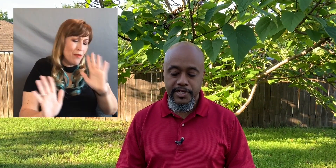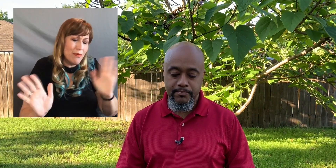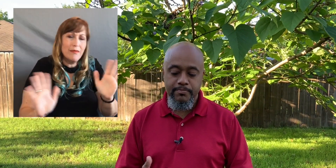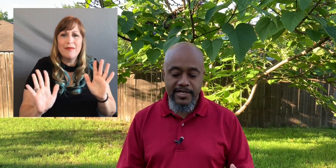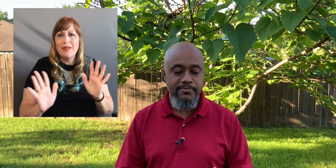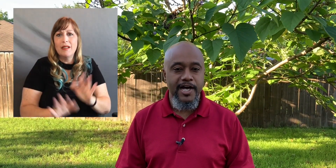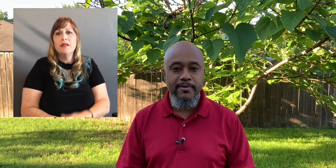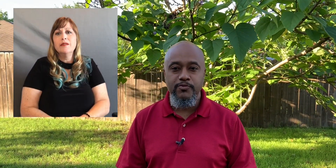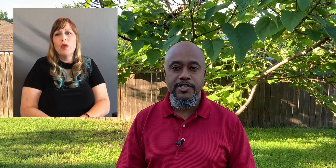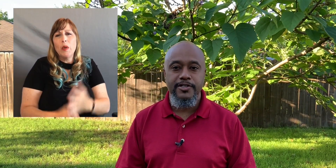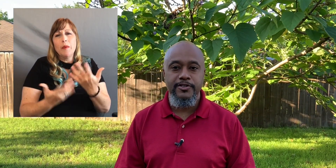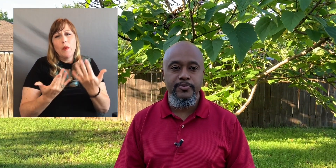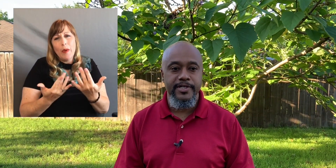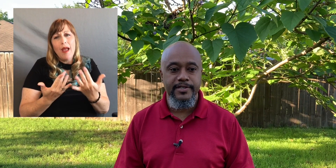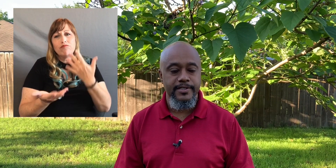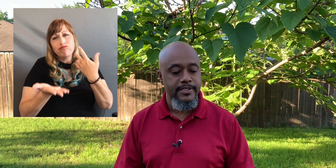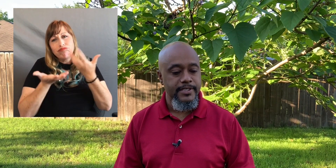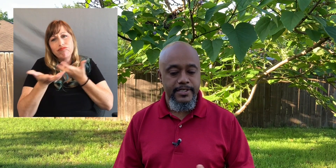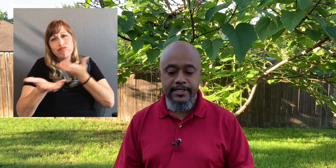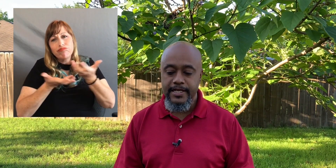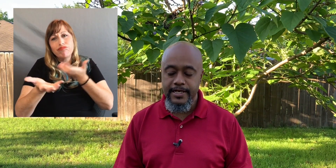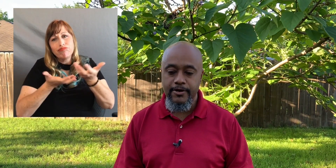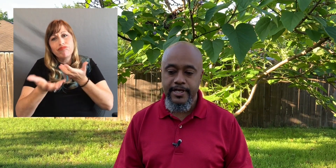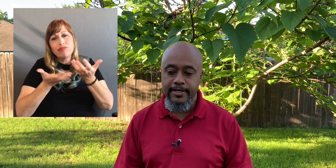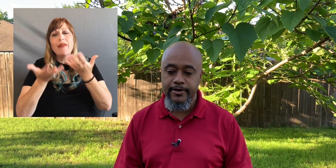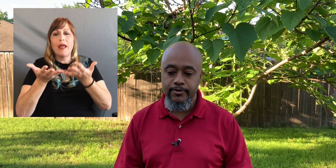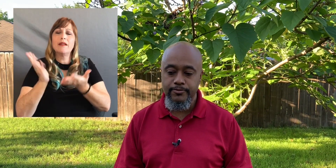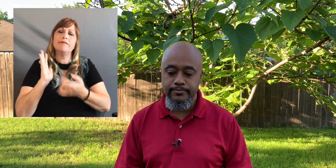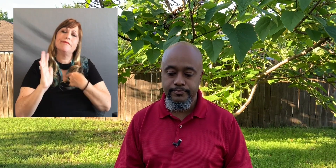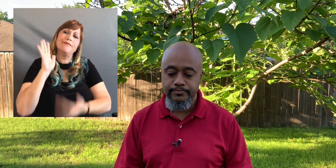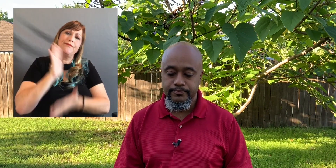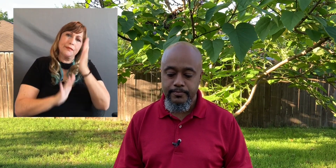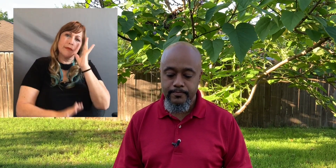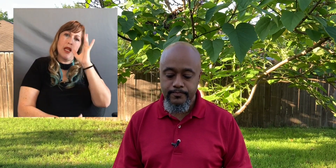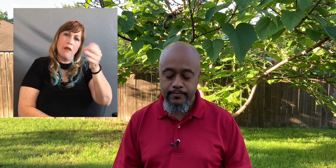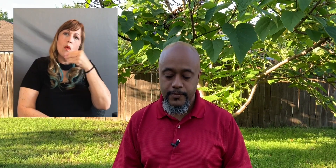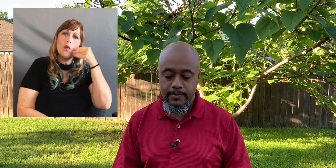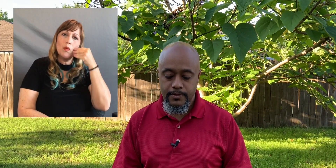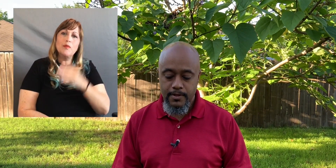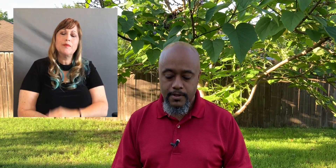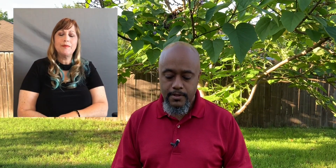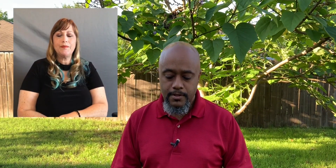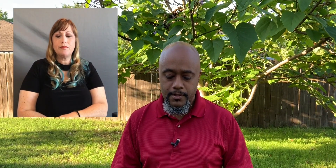but he bought some time. We talked a little bit and headed out home.